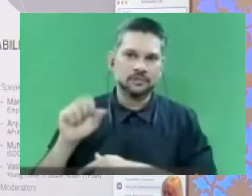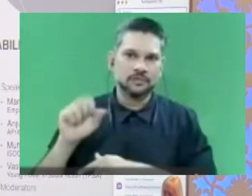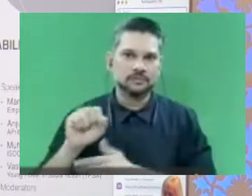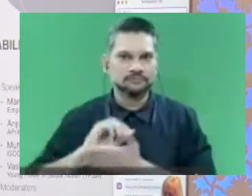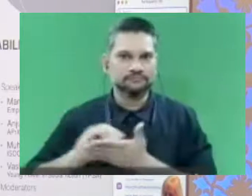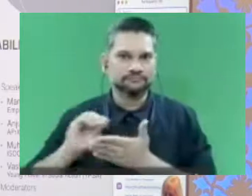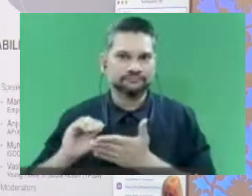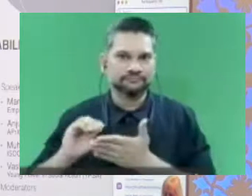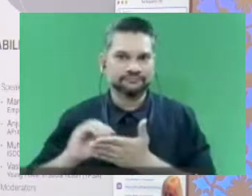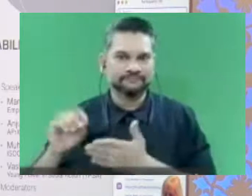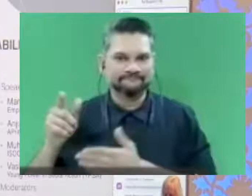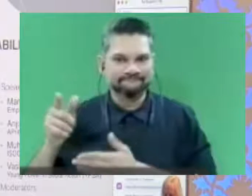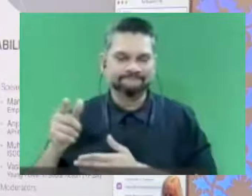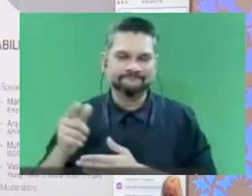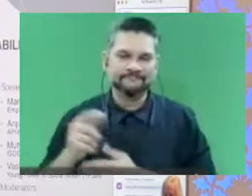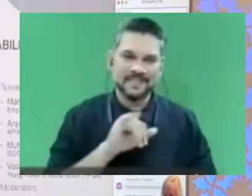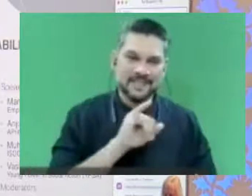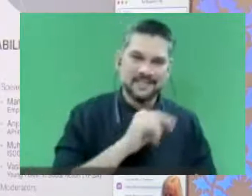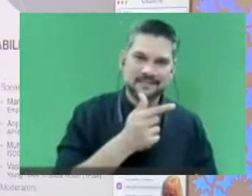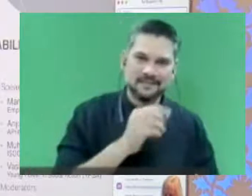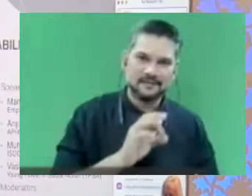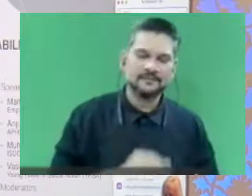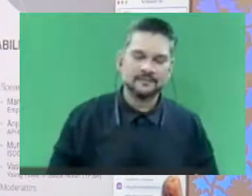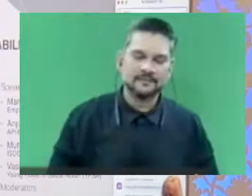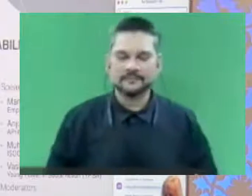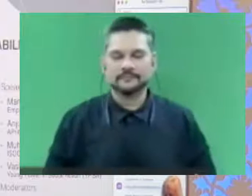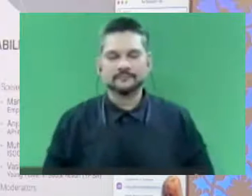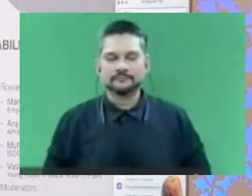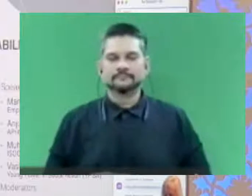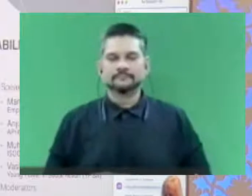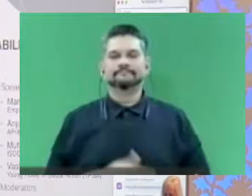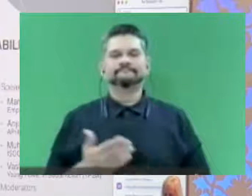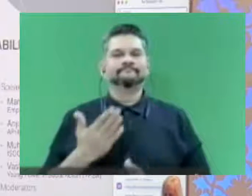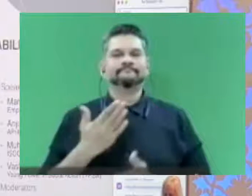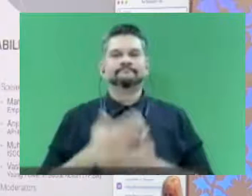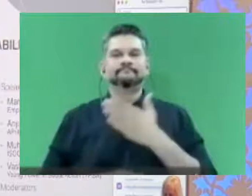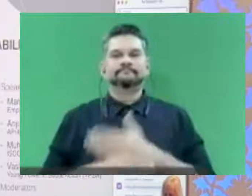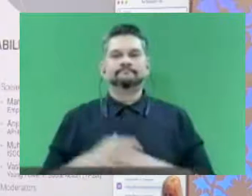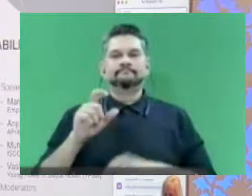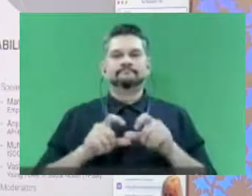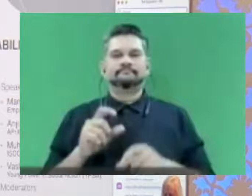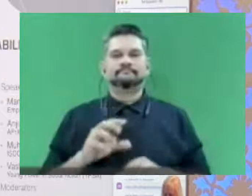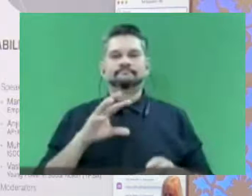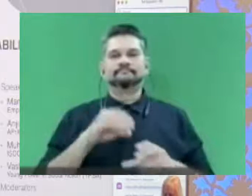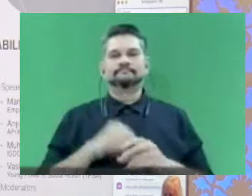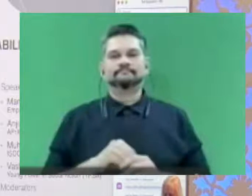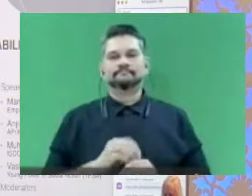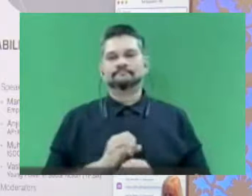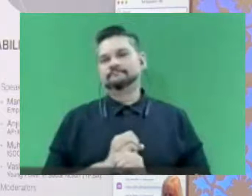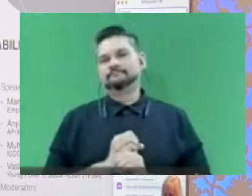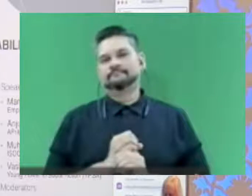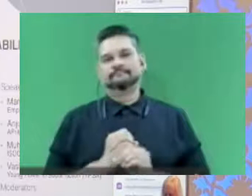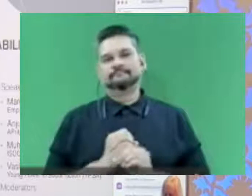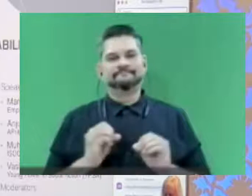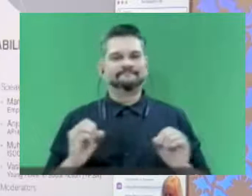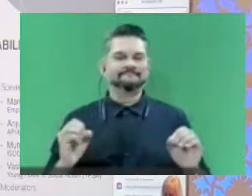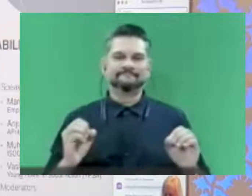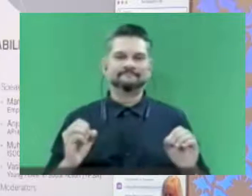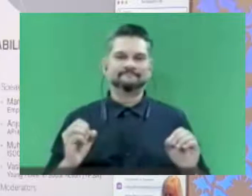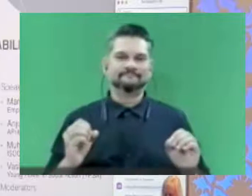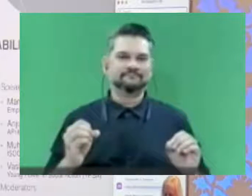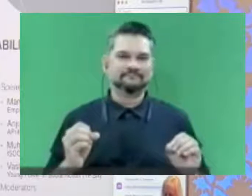IGF does not include any representation by the person with disabilities, despite all the 3 layers